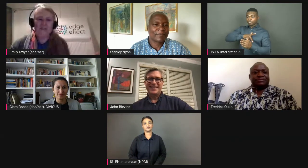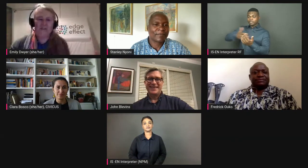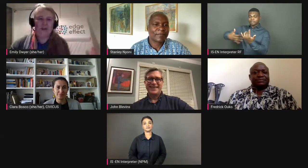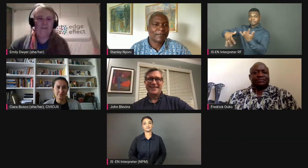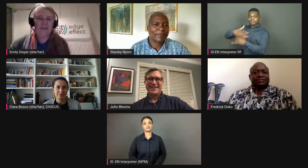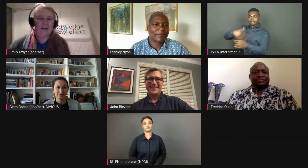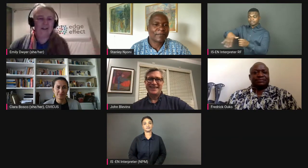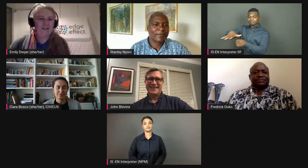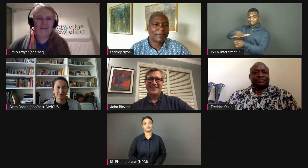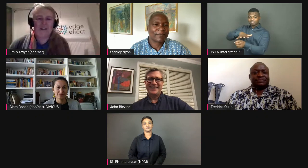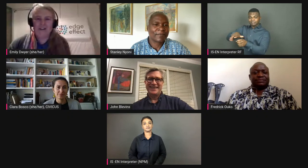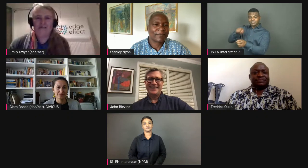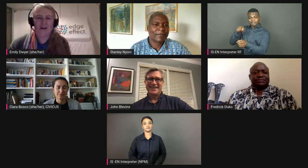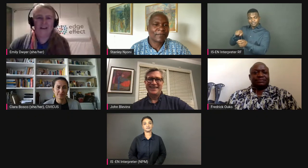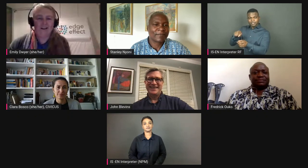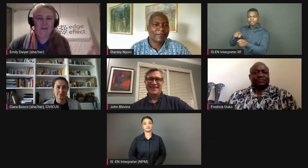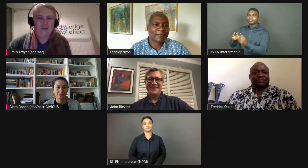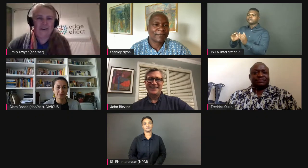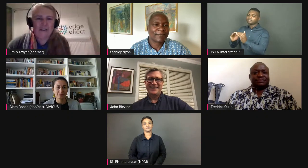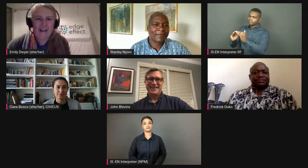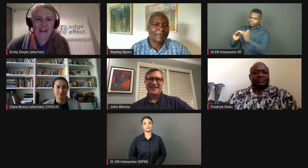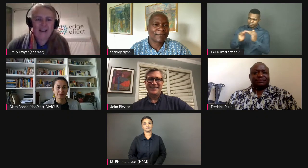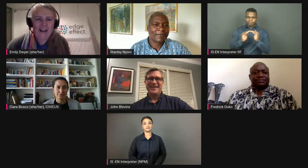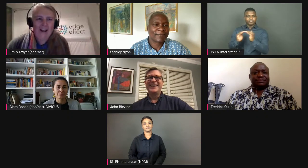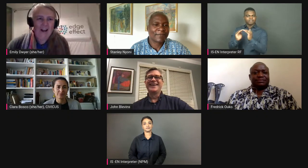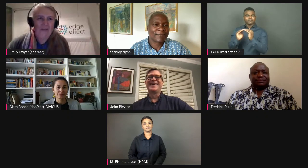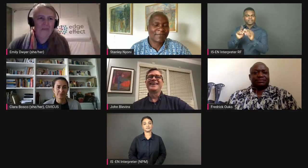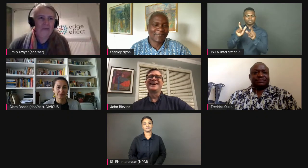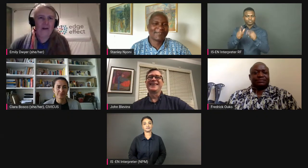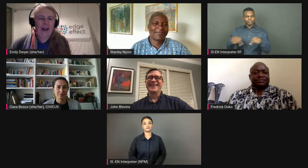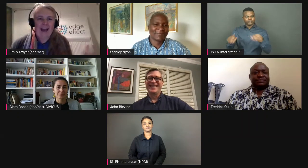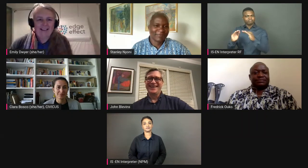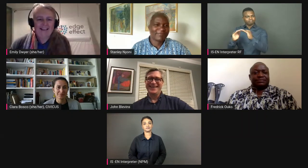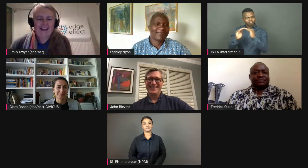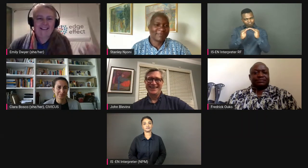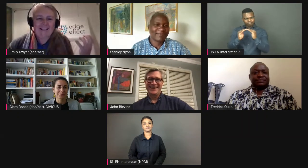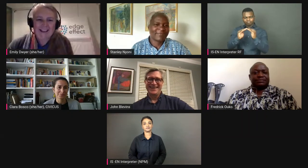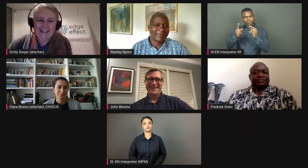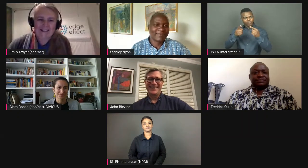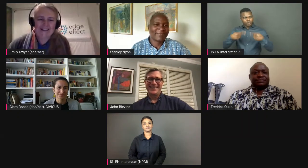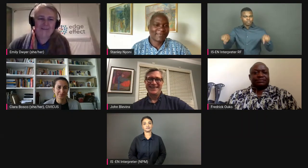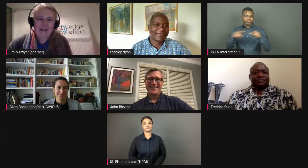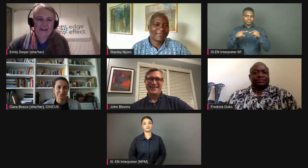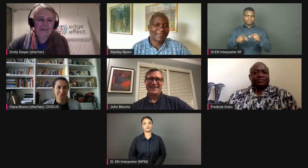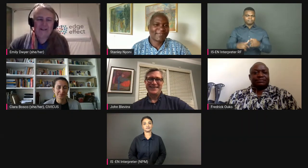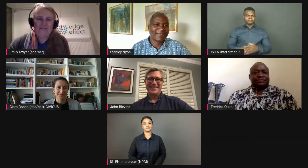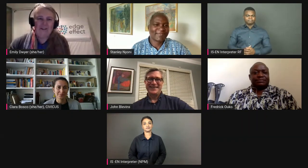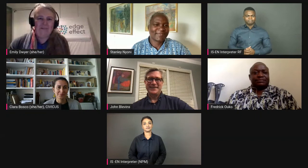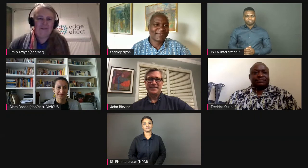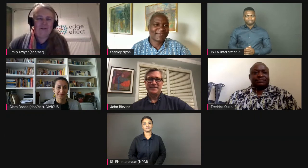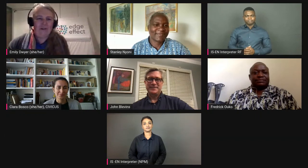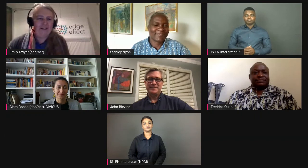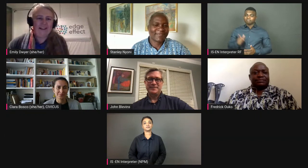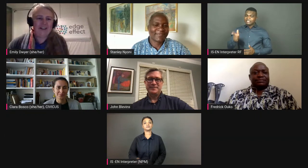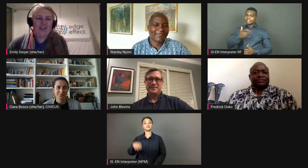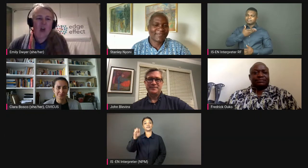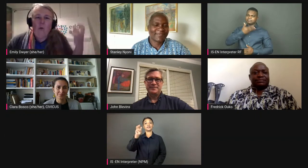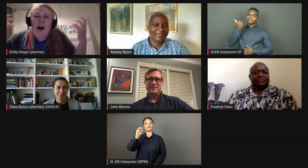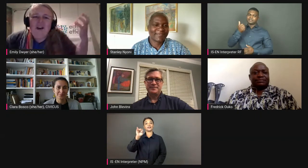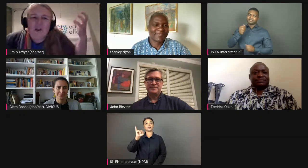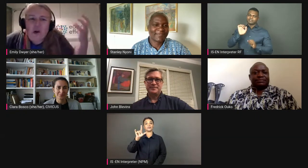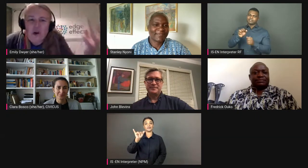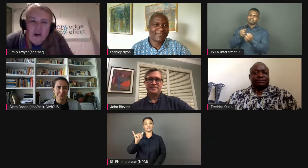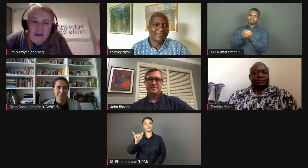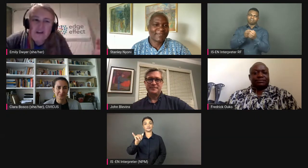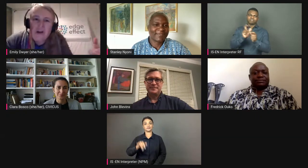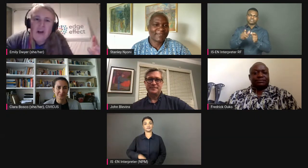many conversations to justify inclusion. As a sector, as humanitarian and development organisations, why